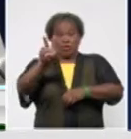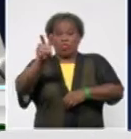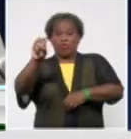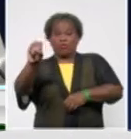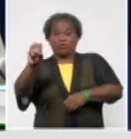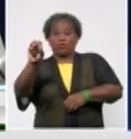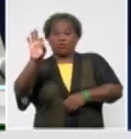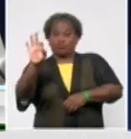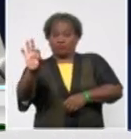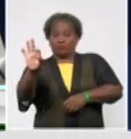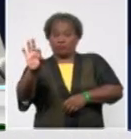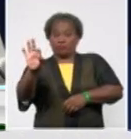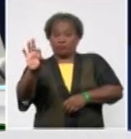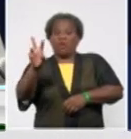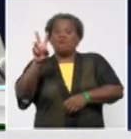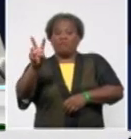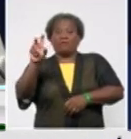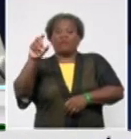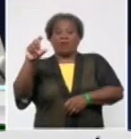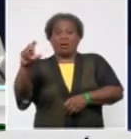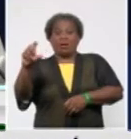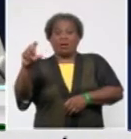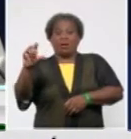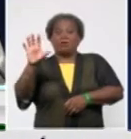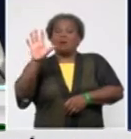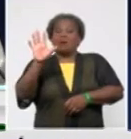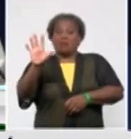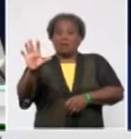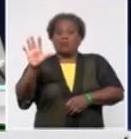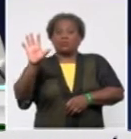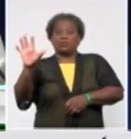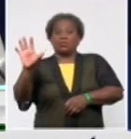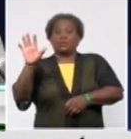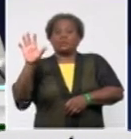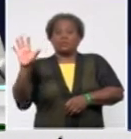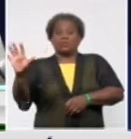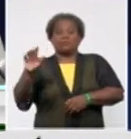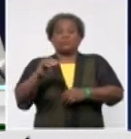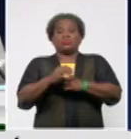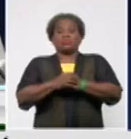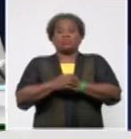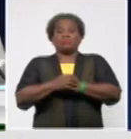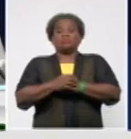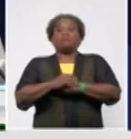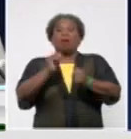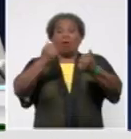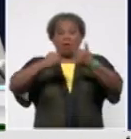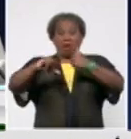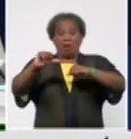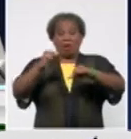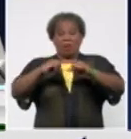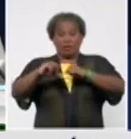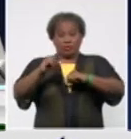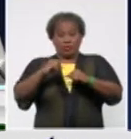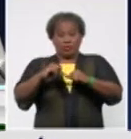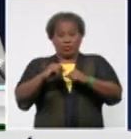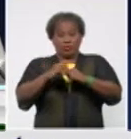339 in the National Civil Defense Lab, 318 in the Center for Molecular Immunology,